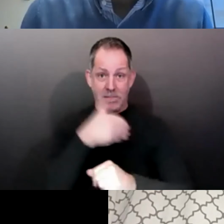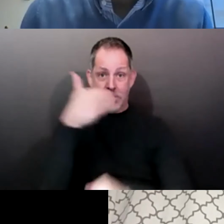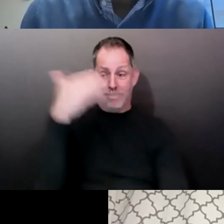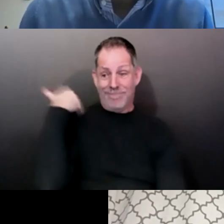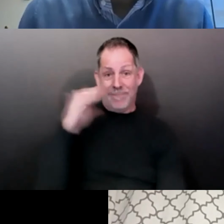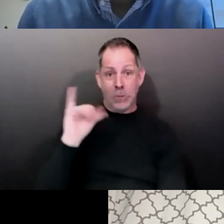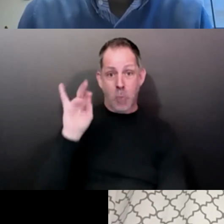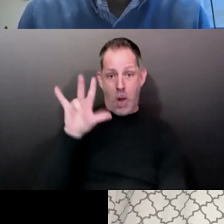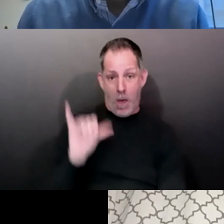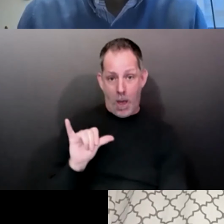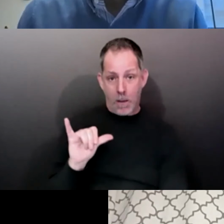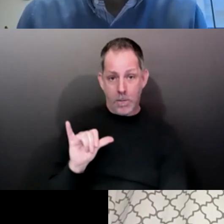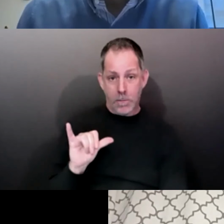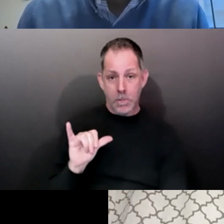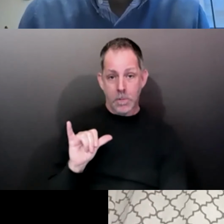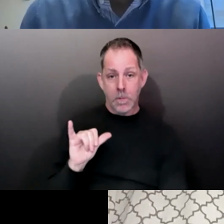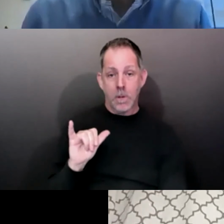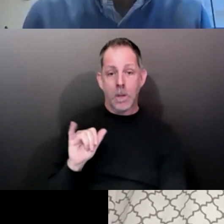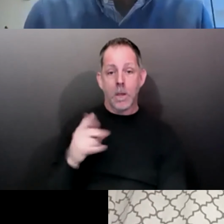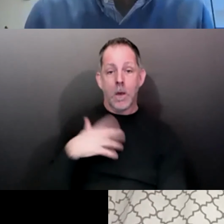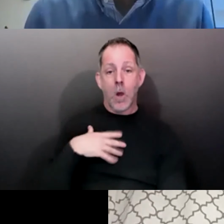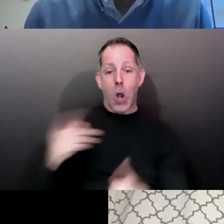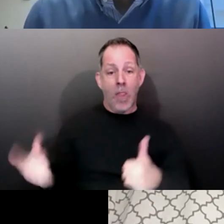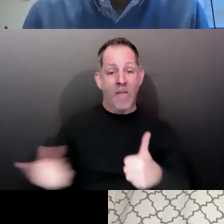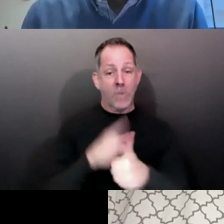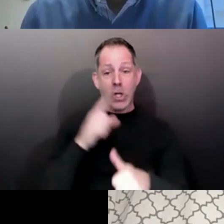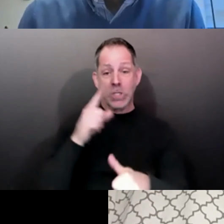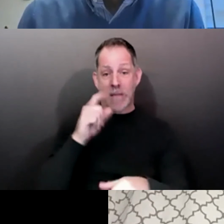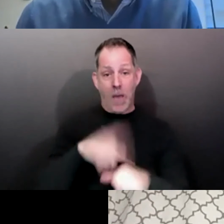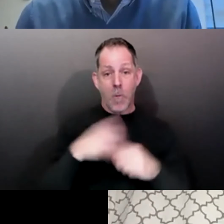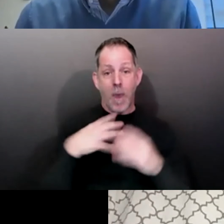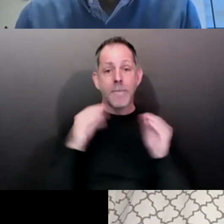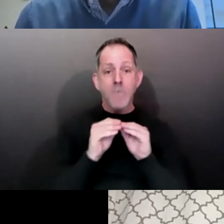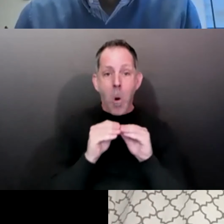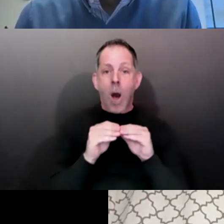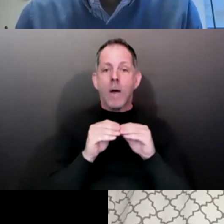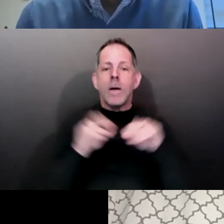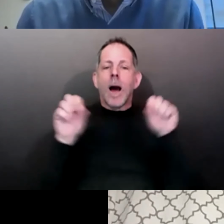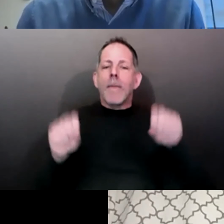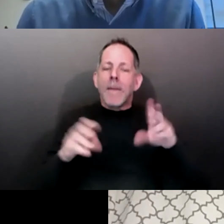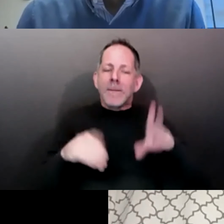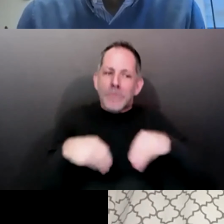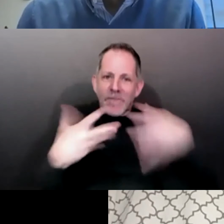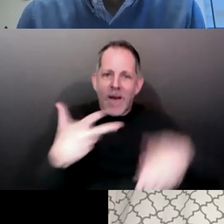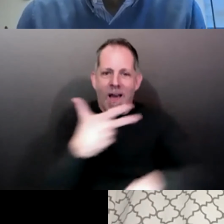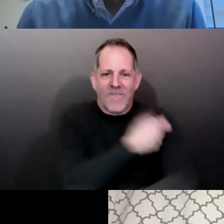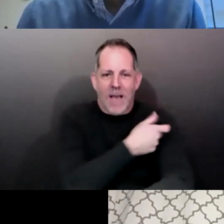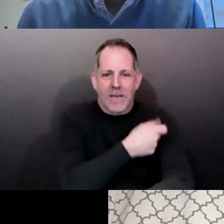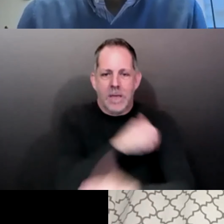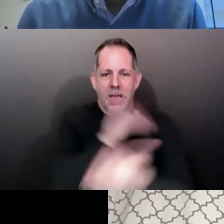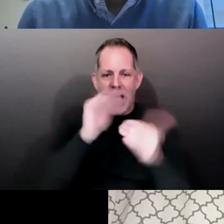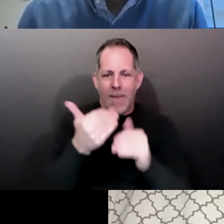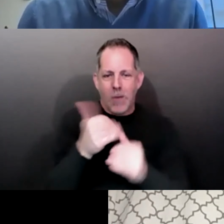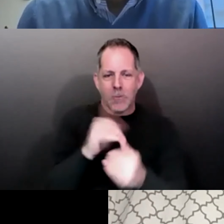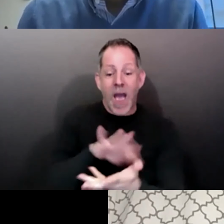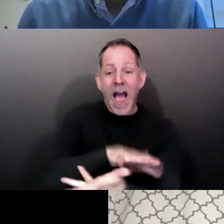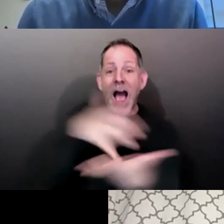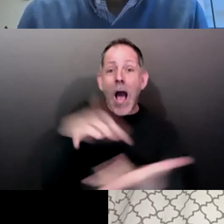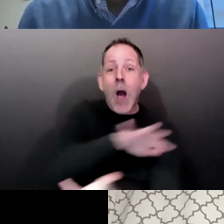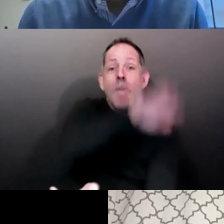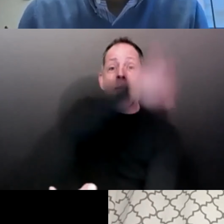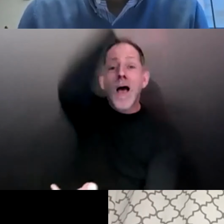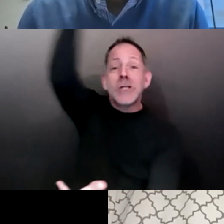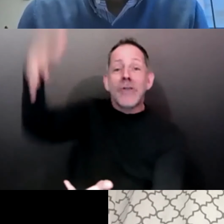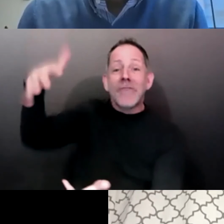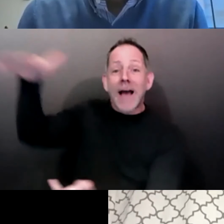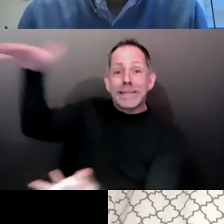shots than we've had actual vaccine doses. And we are at the mercy of the state and the federal government for how much vaccine we are getting. So